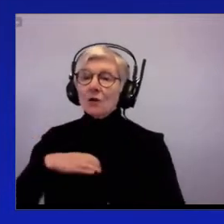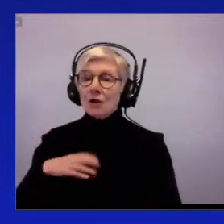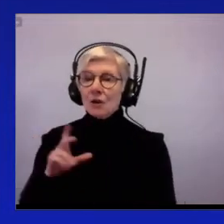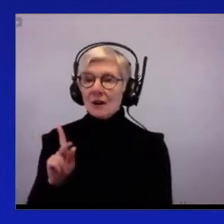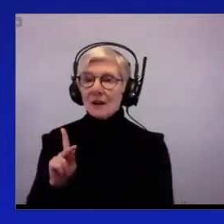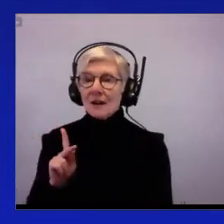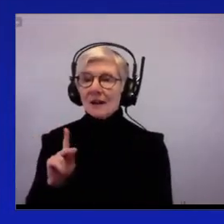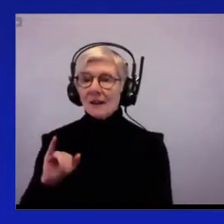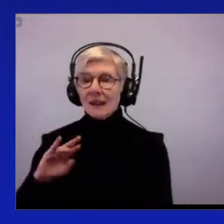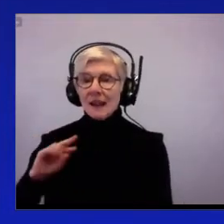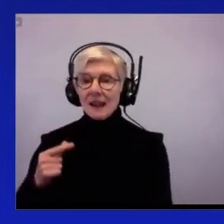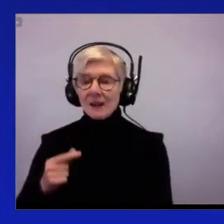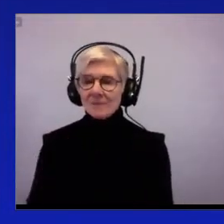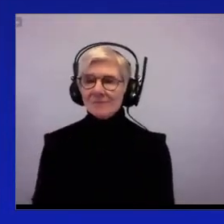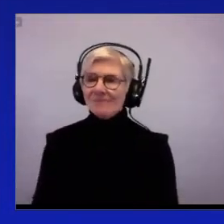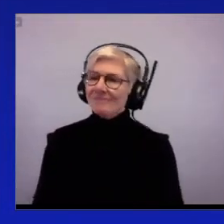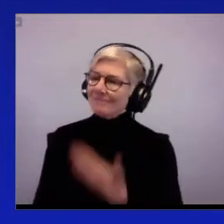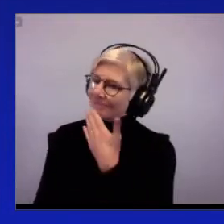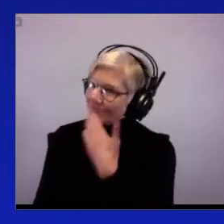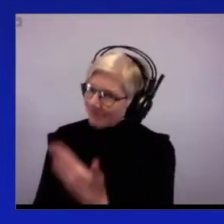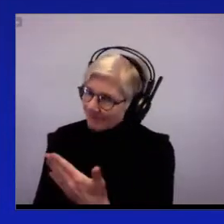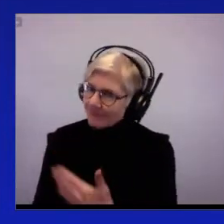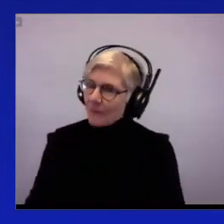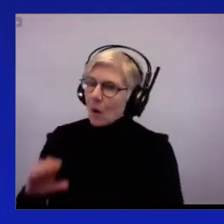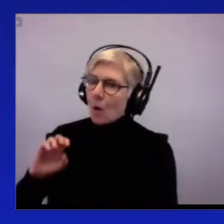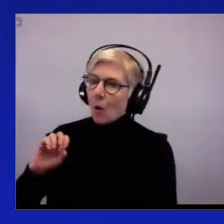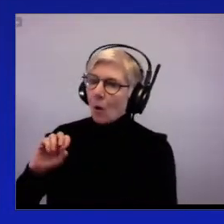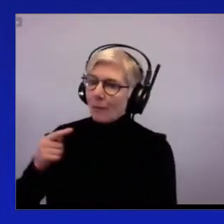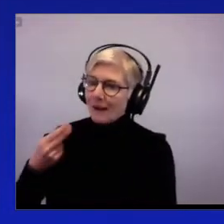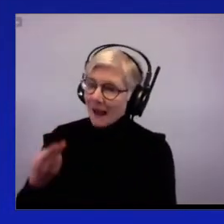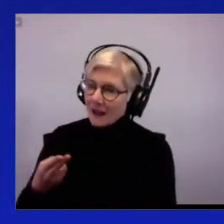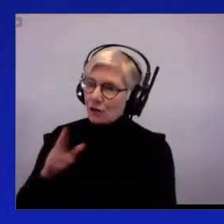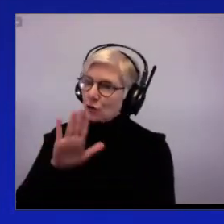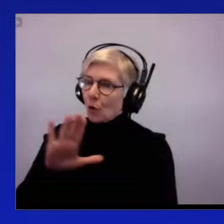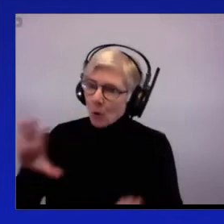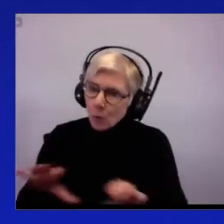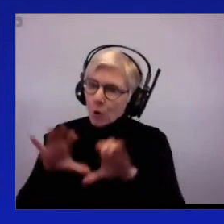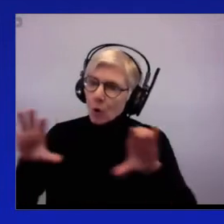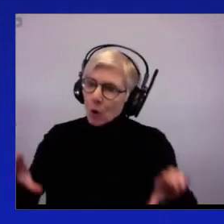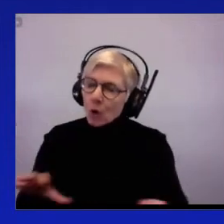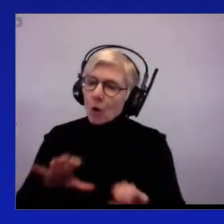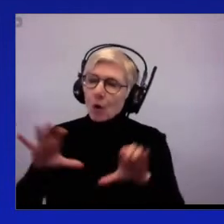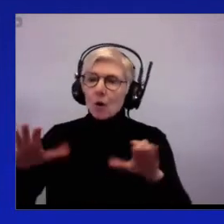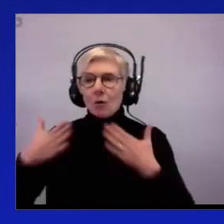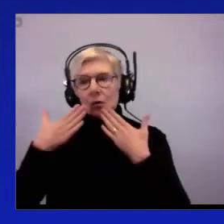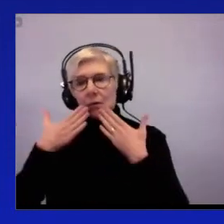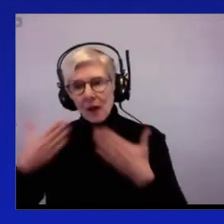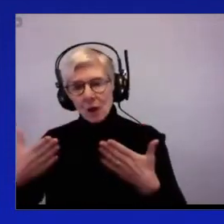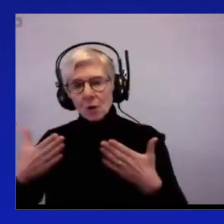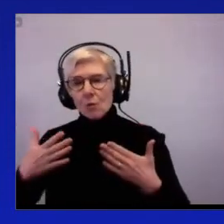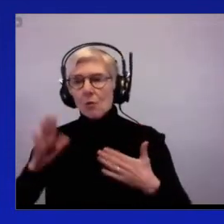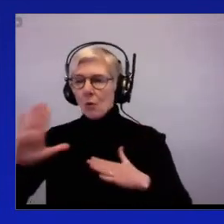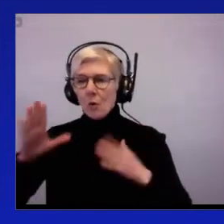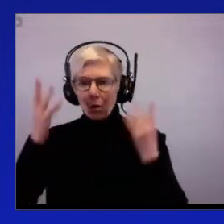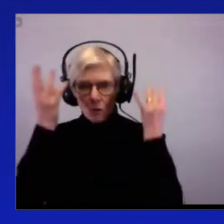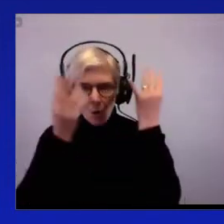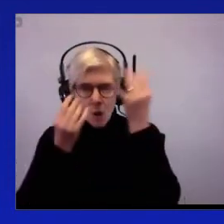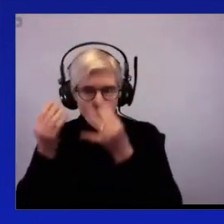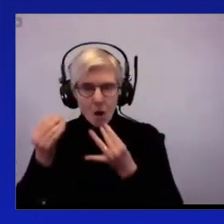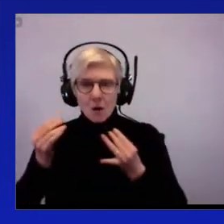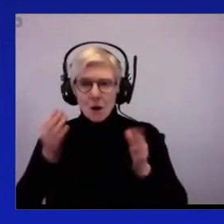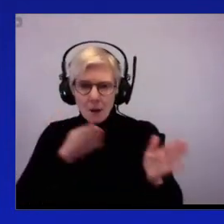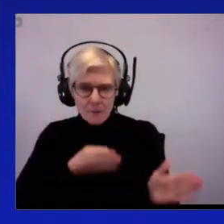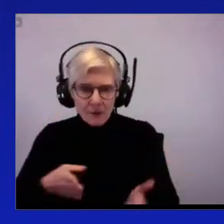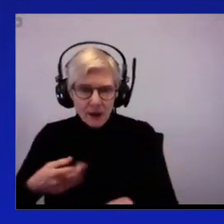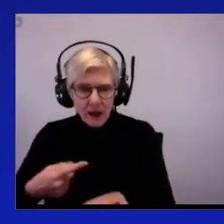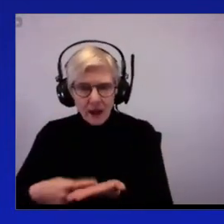like to thank OPH for all the work that it's doing. I'm very impressed with the thought, especially that's being put